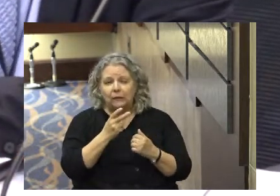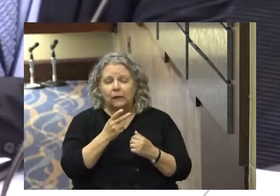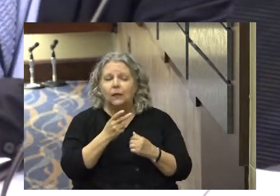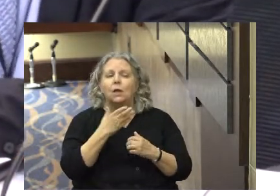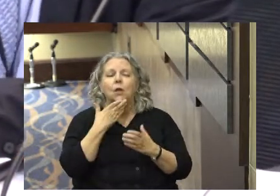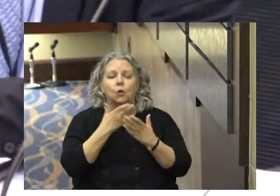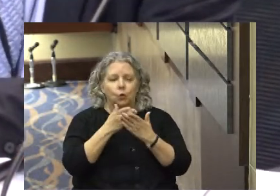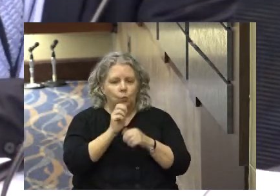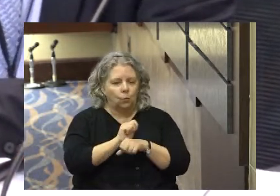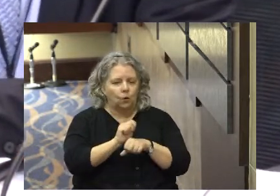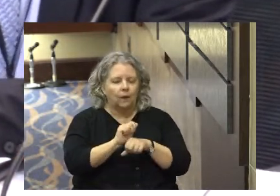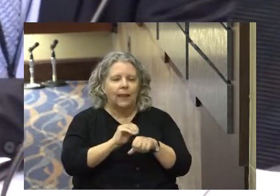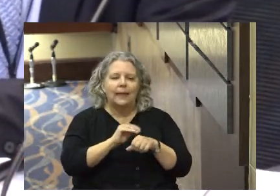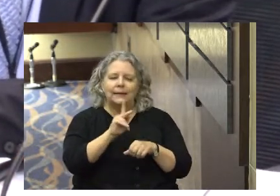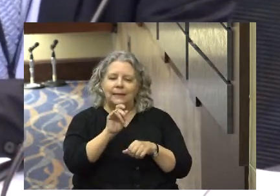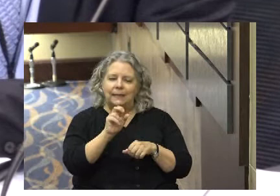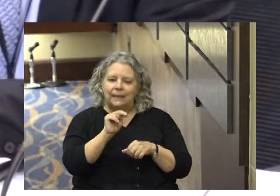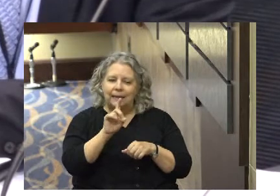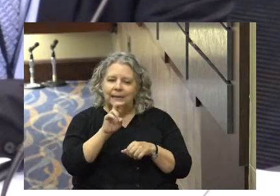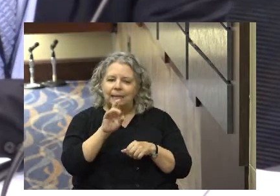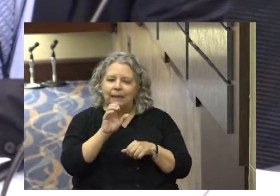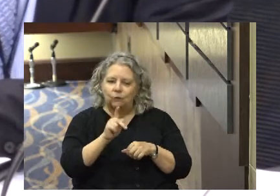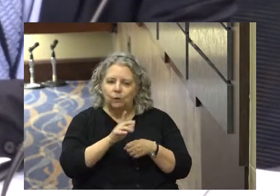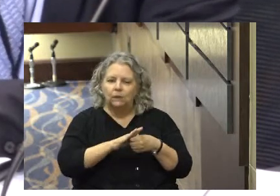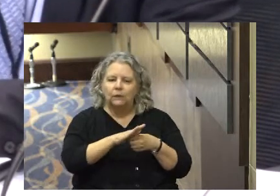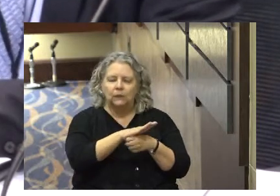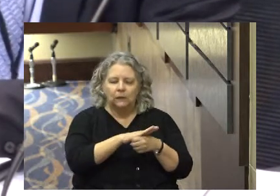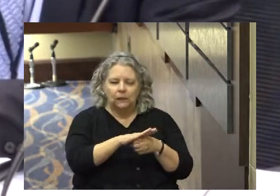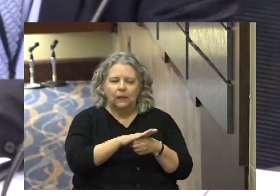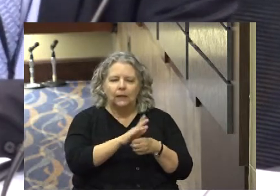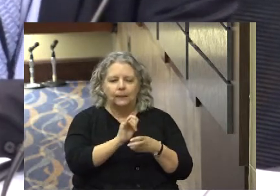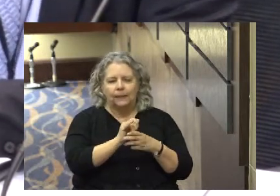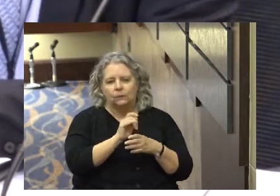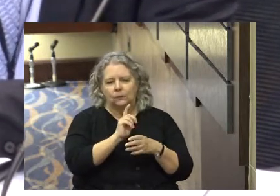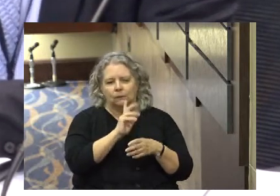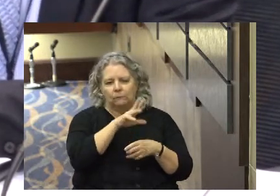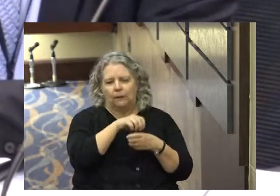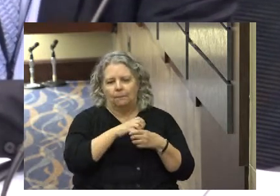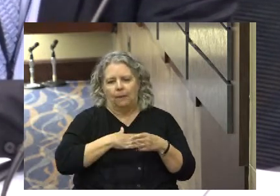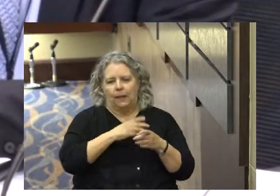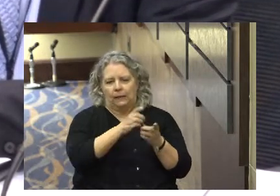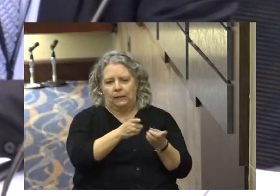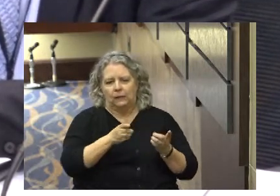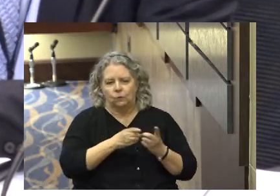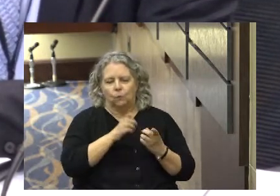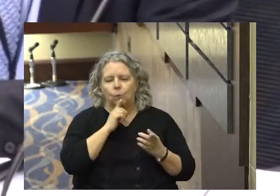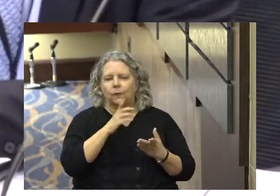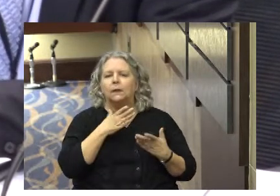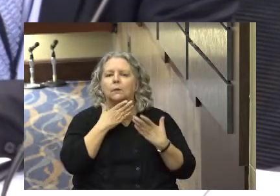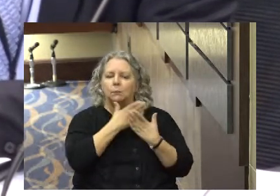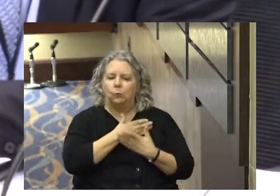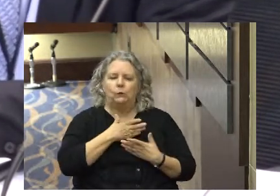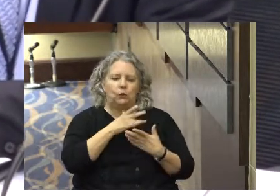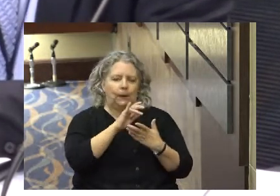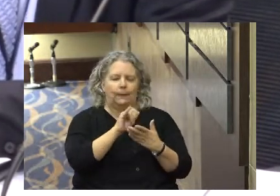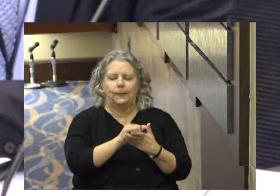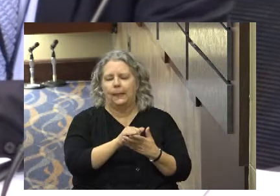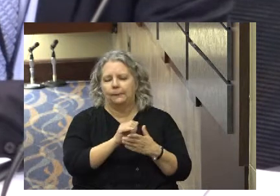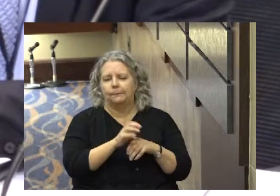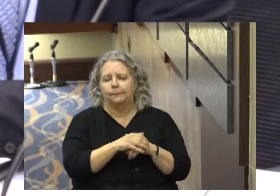the Kendrick Neighborhood Association when that was more in my district before redistricting, and really appreciate that role and that level of engagement,